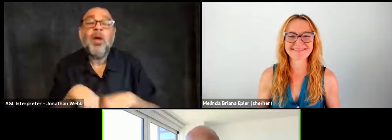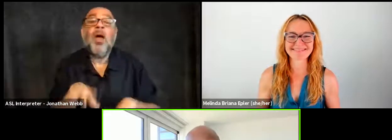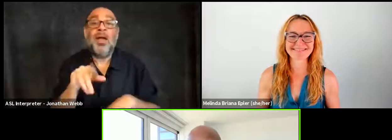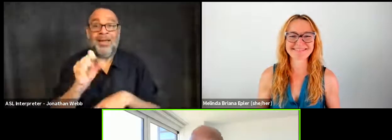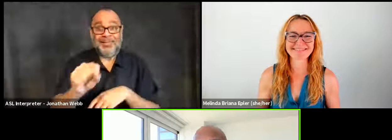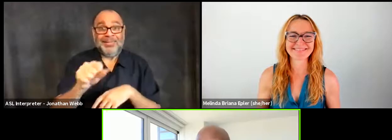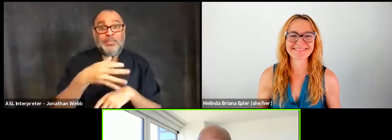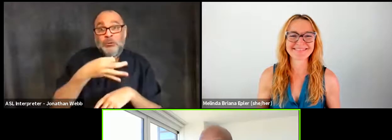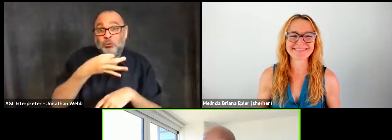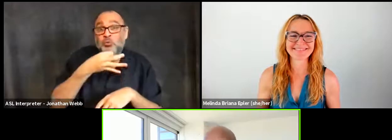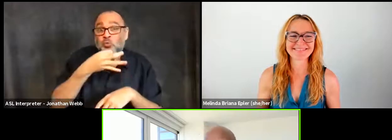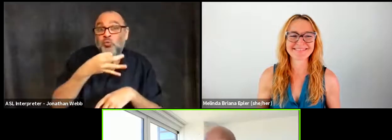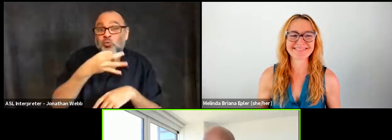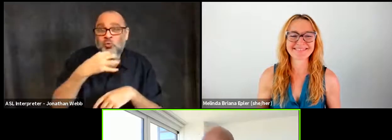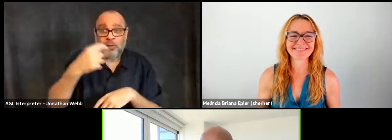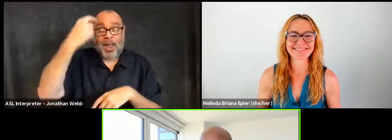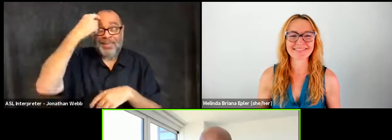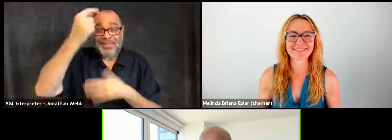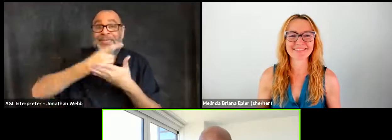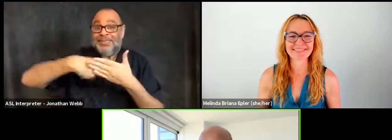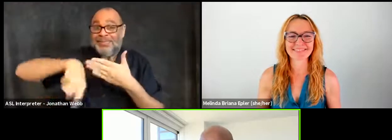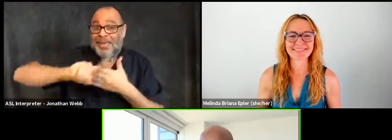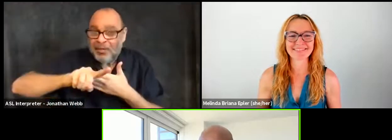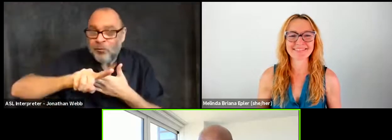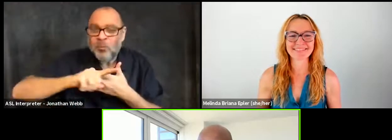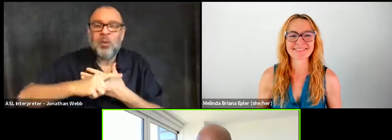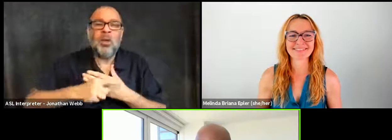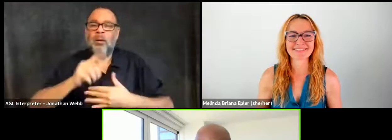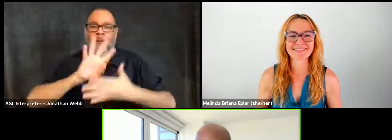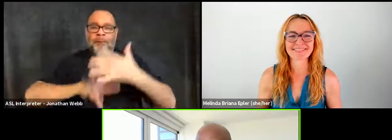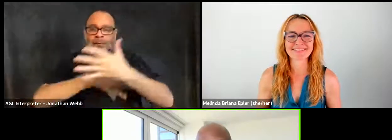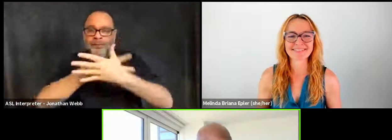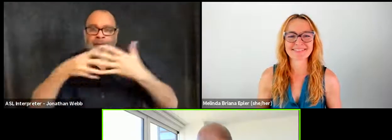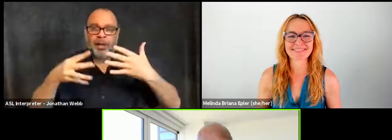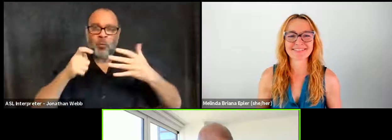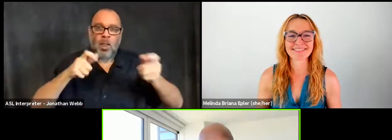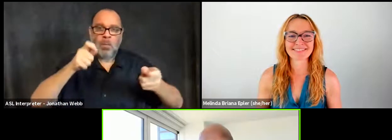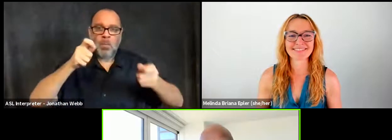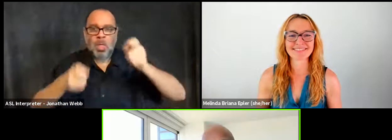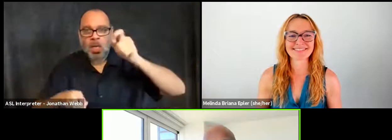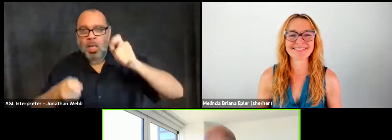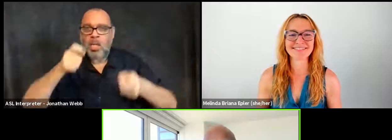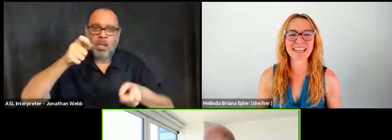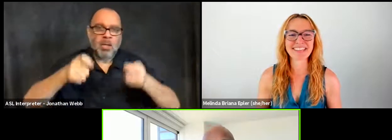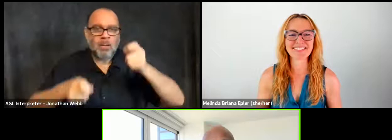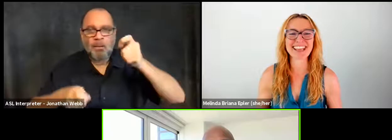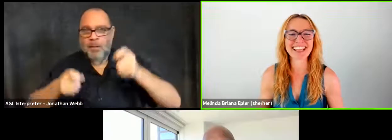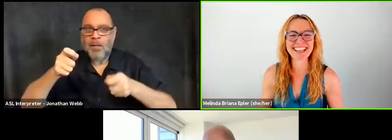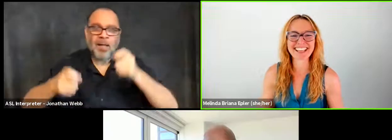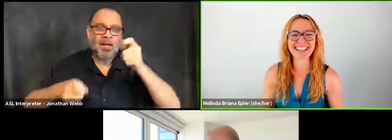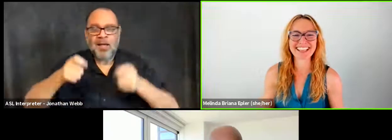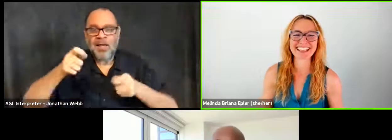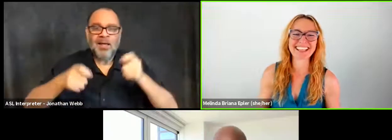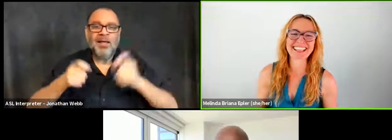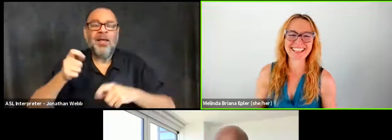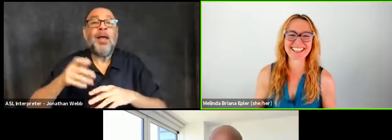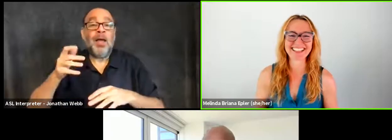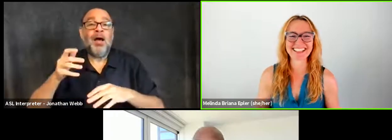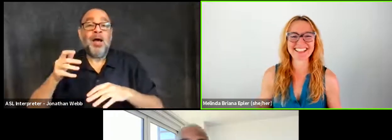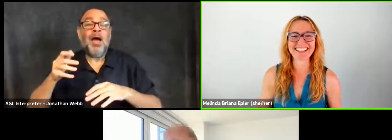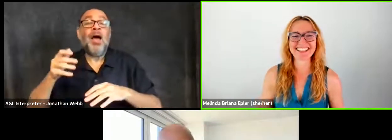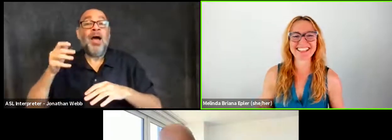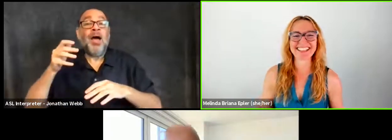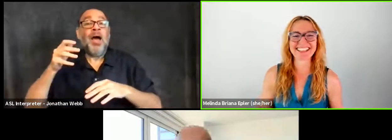pushed around a little bit. My therapist has said prepare for mayhem, but Ma'am, yeah.